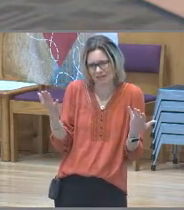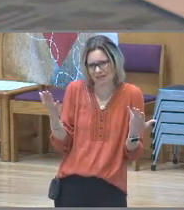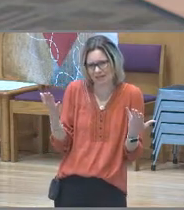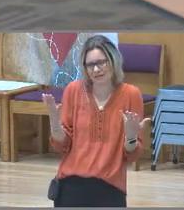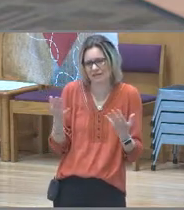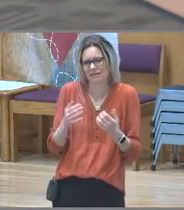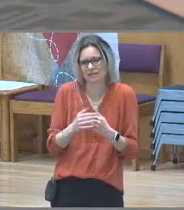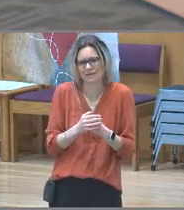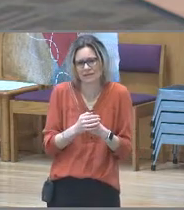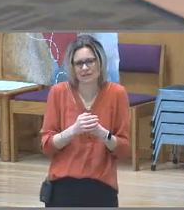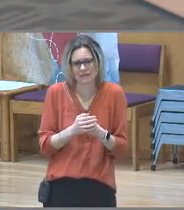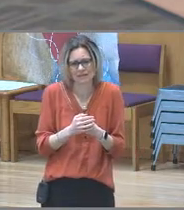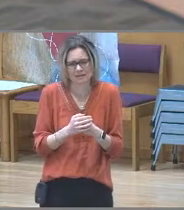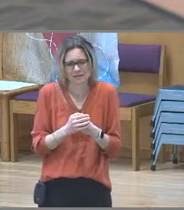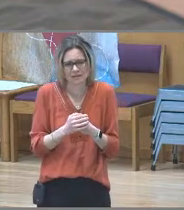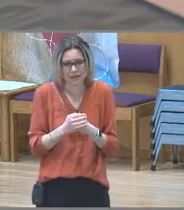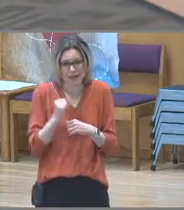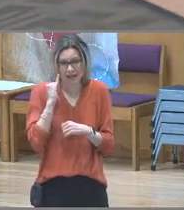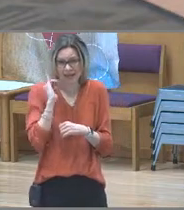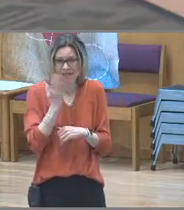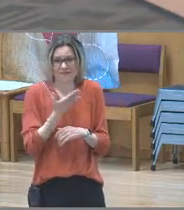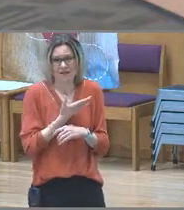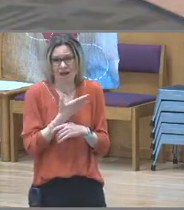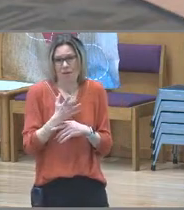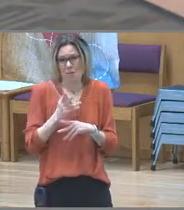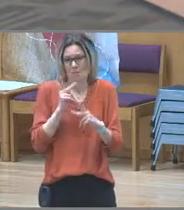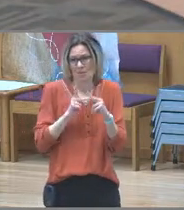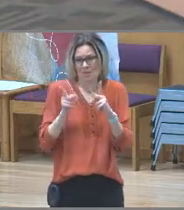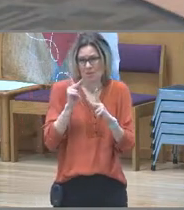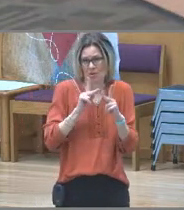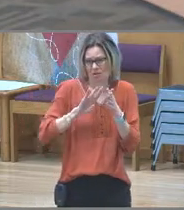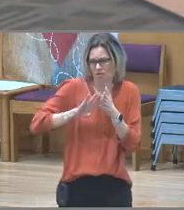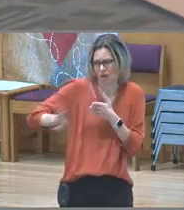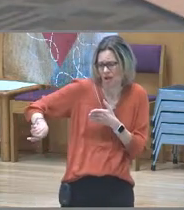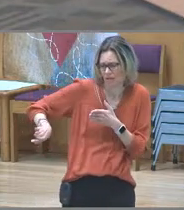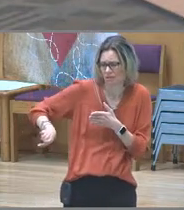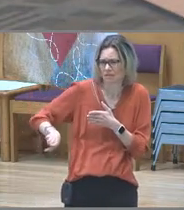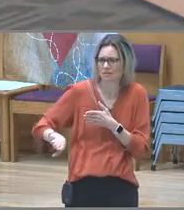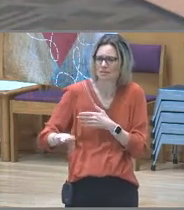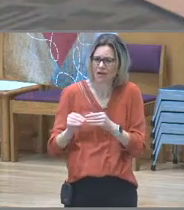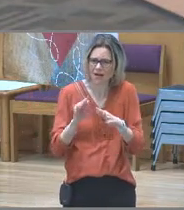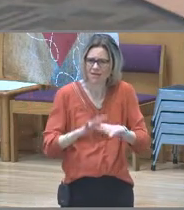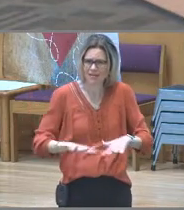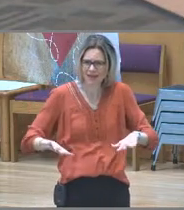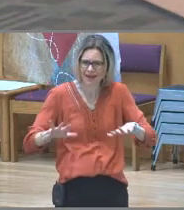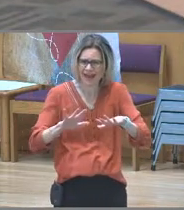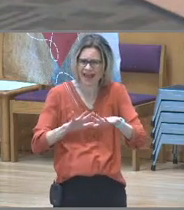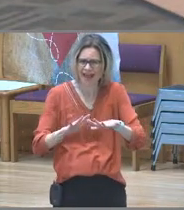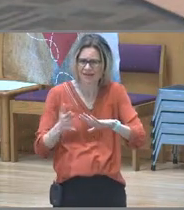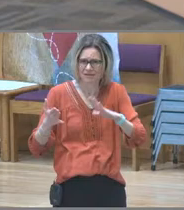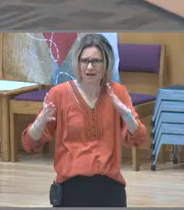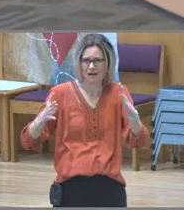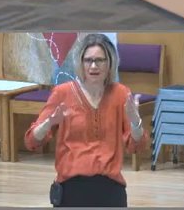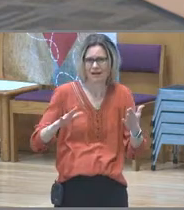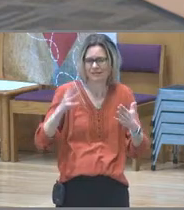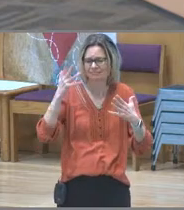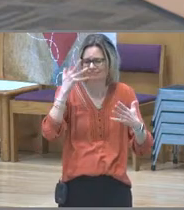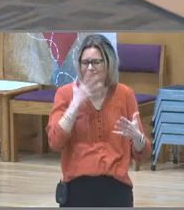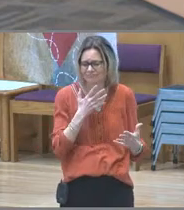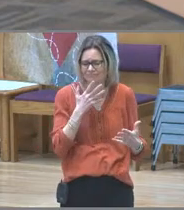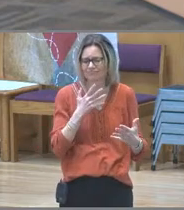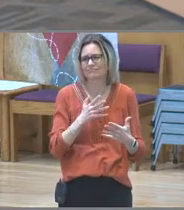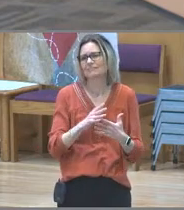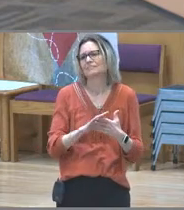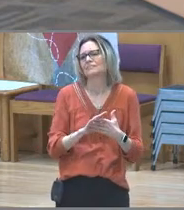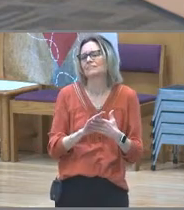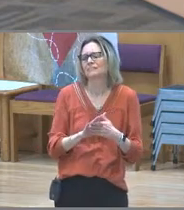our finest people are shunned, our homeland is dying of sorrow, and the